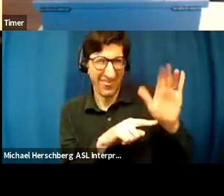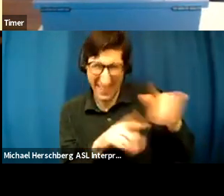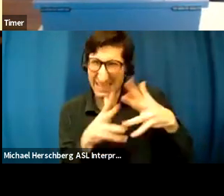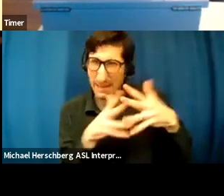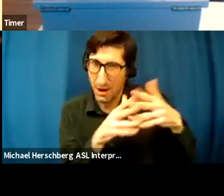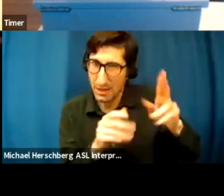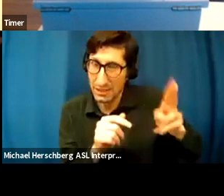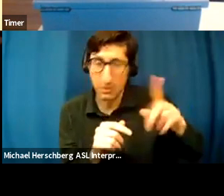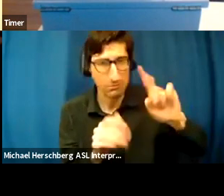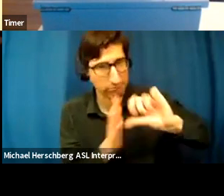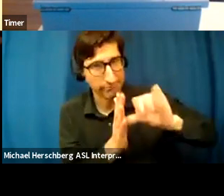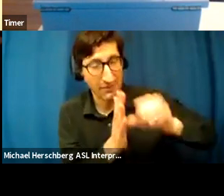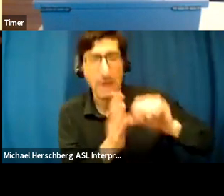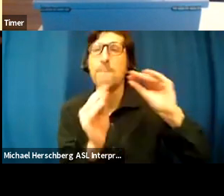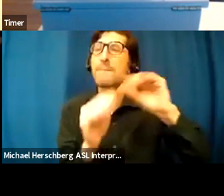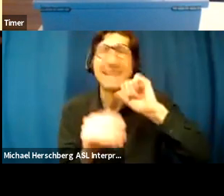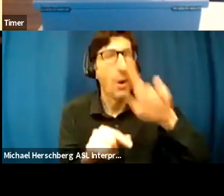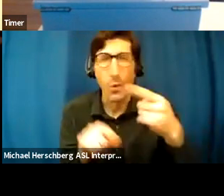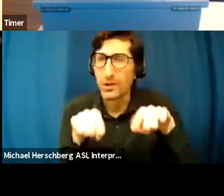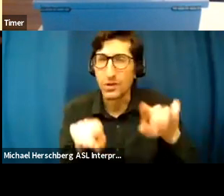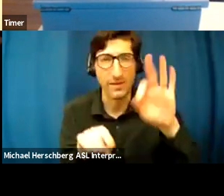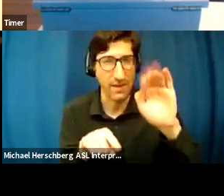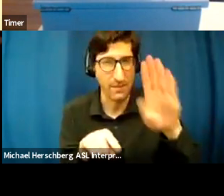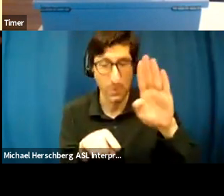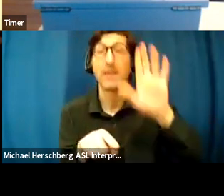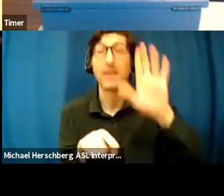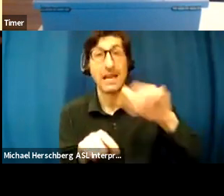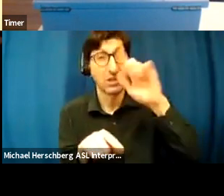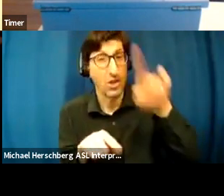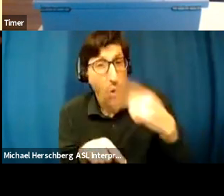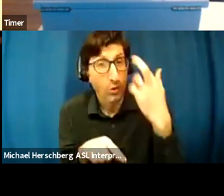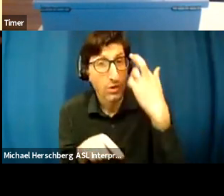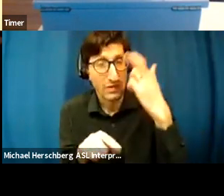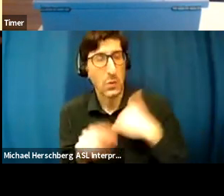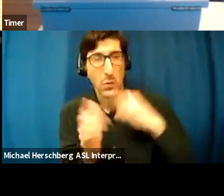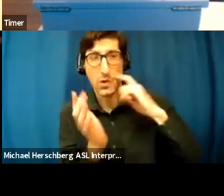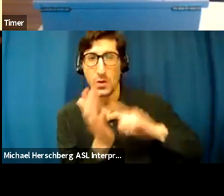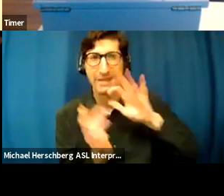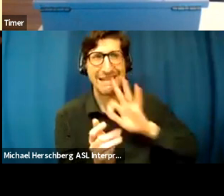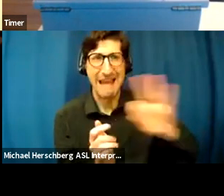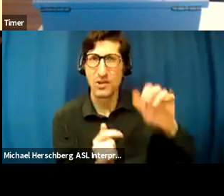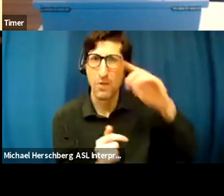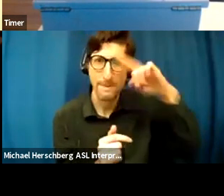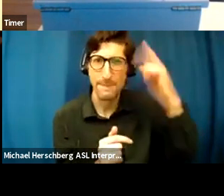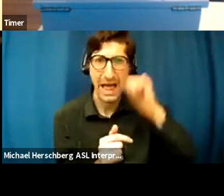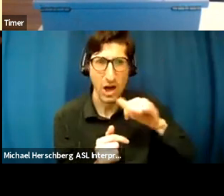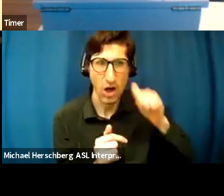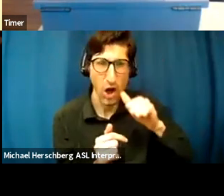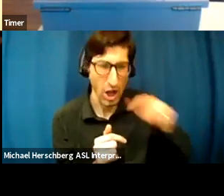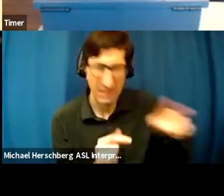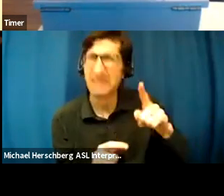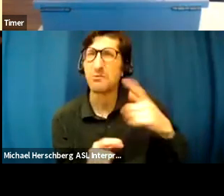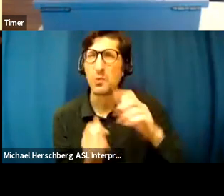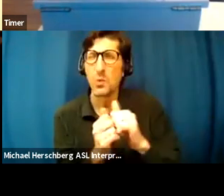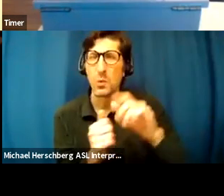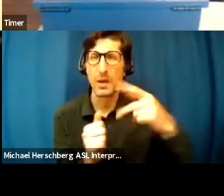be highlighted beyond February. That is the only way we'll be able to see things such as 9-year-old little Black girls being pepper